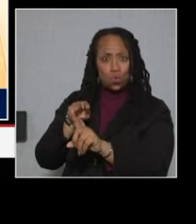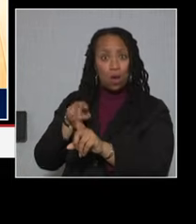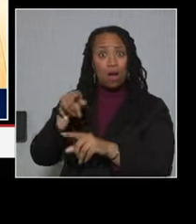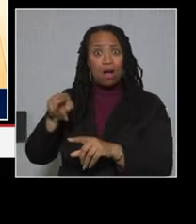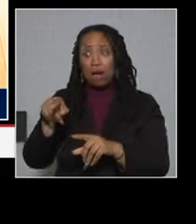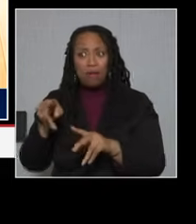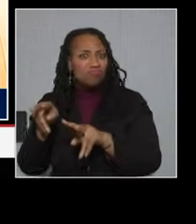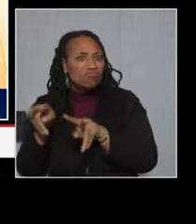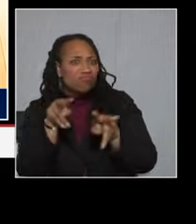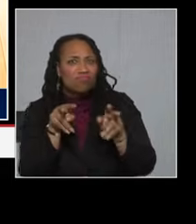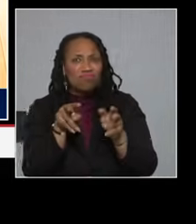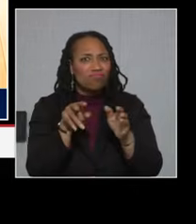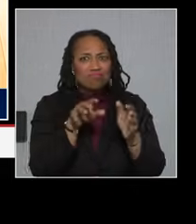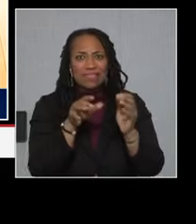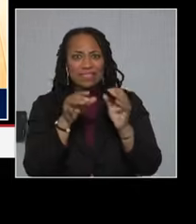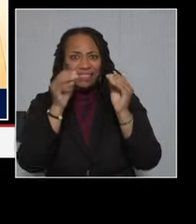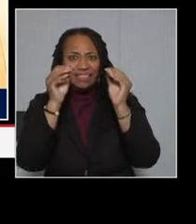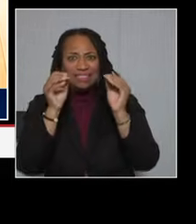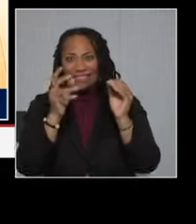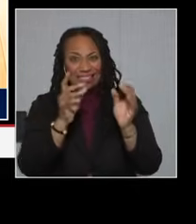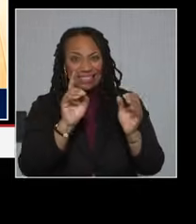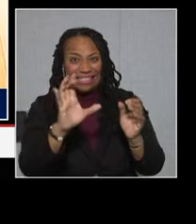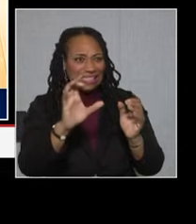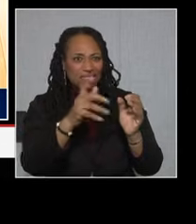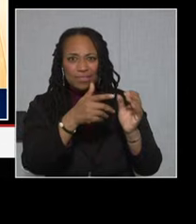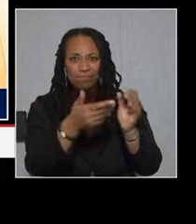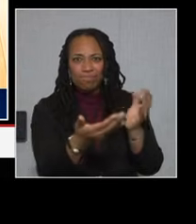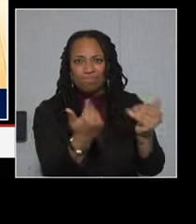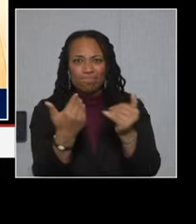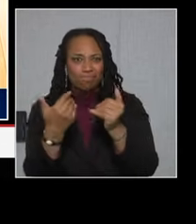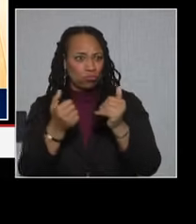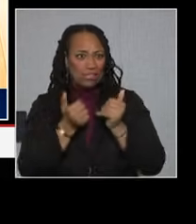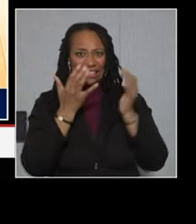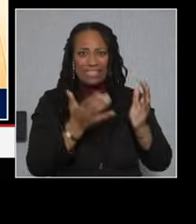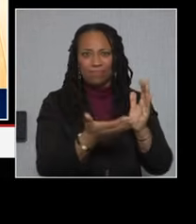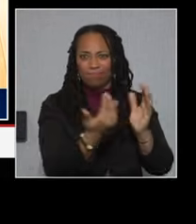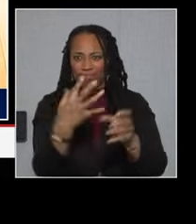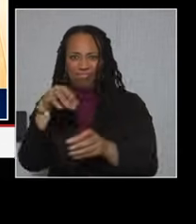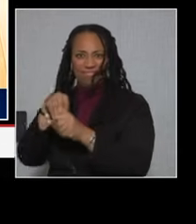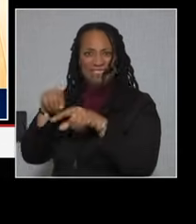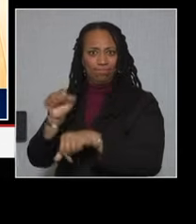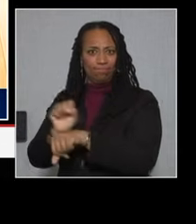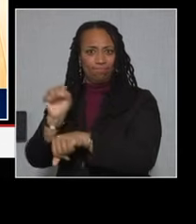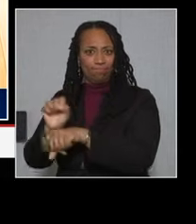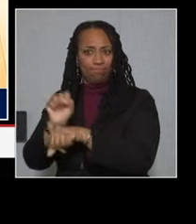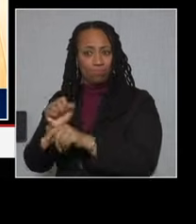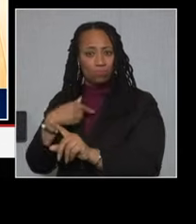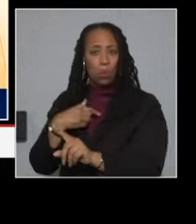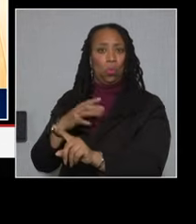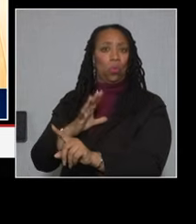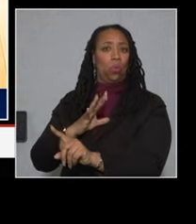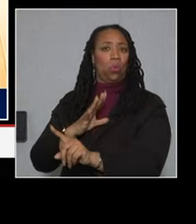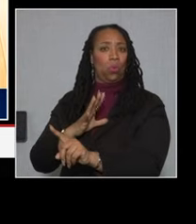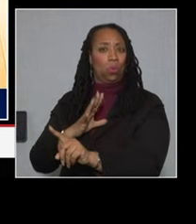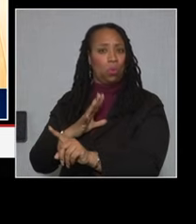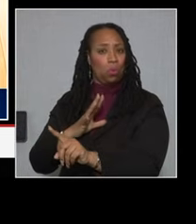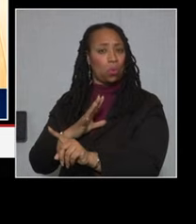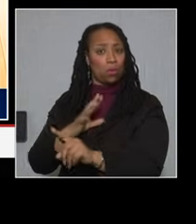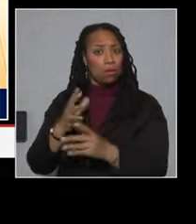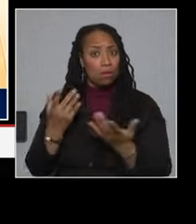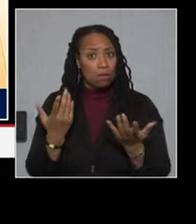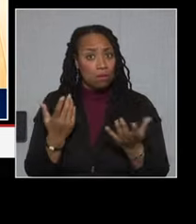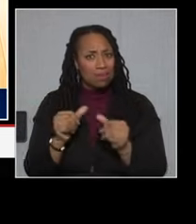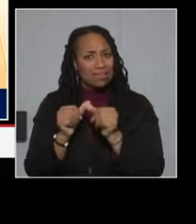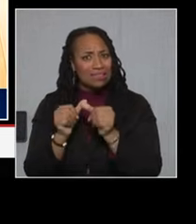our position as a leader in technology and innovation by attracting jobs and investments that come with it. We're gearing up to